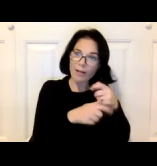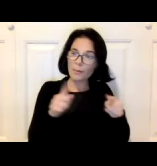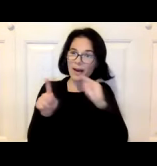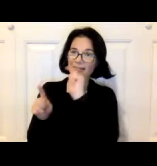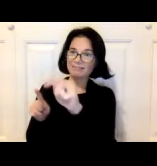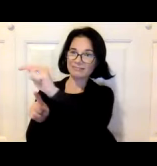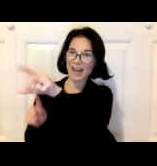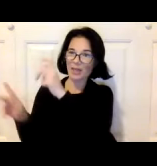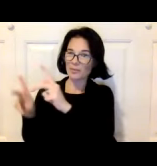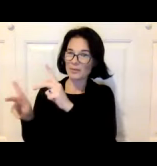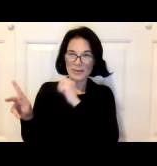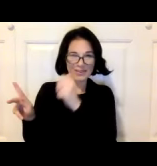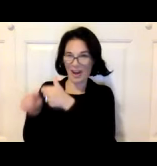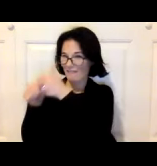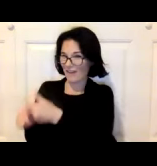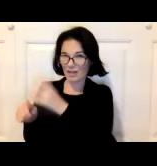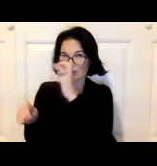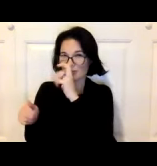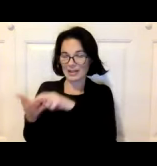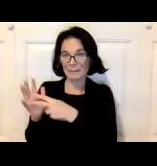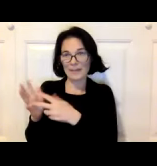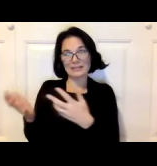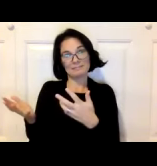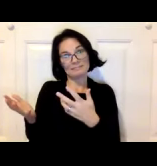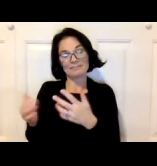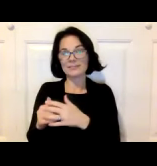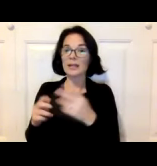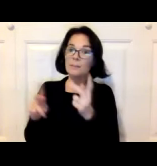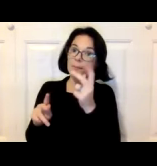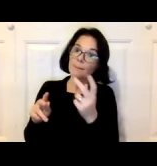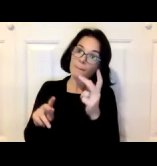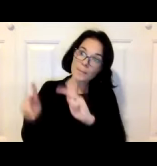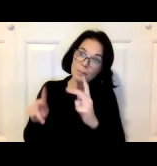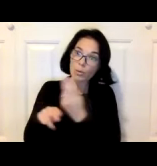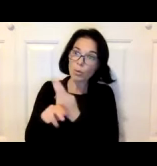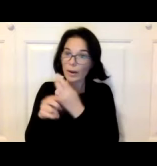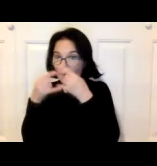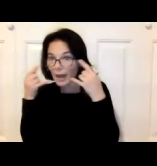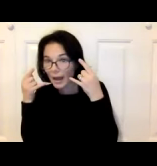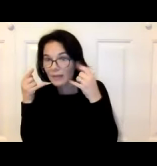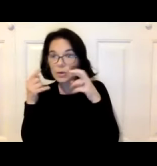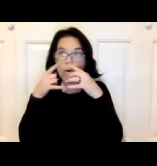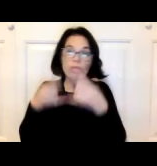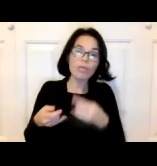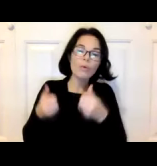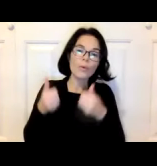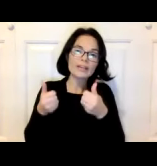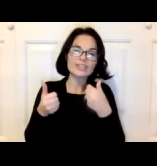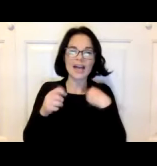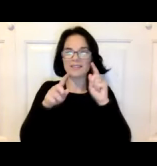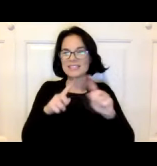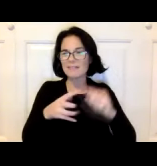strict in following the guidelines. And are people wearing their masks during the gathering, or are they taking them off? So there's a lot of different factors